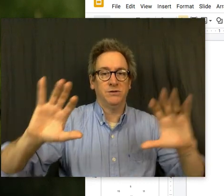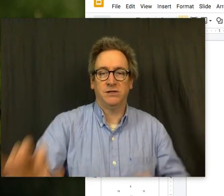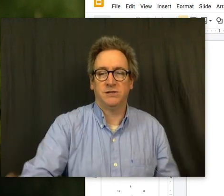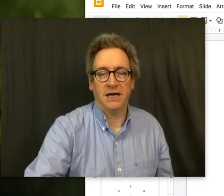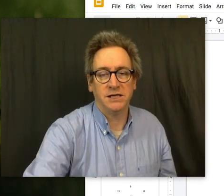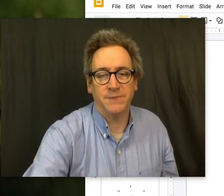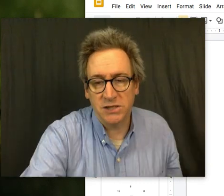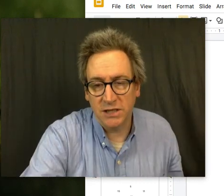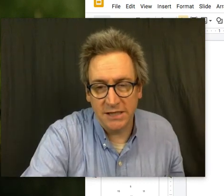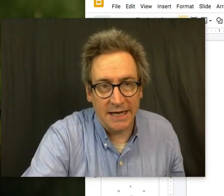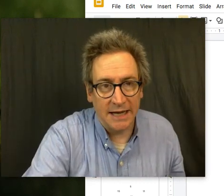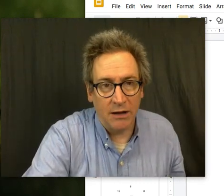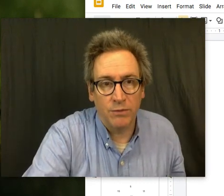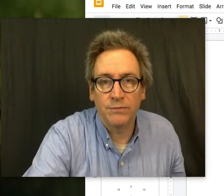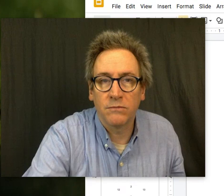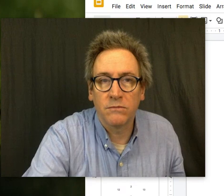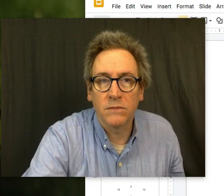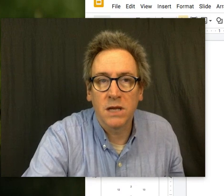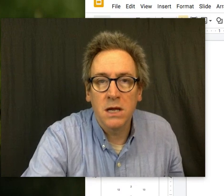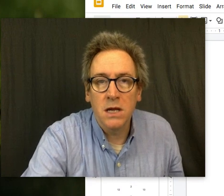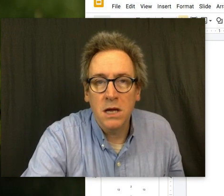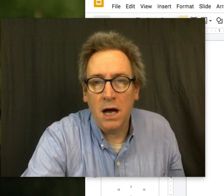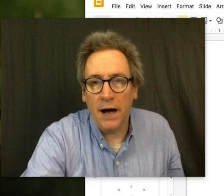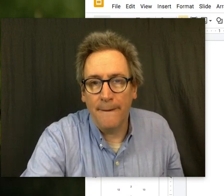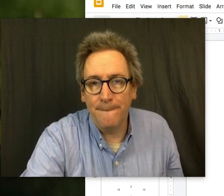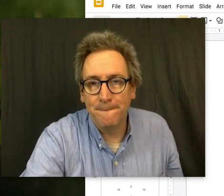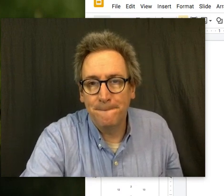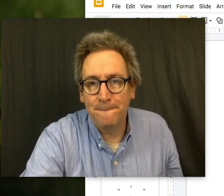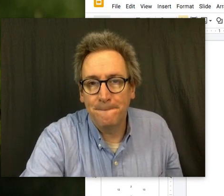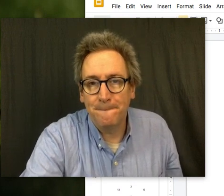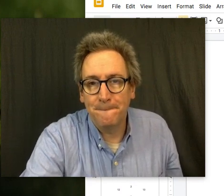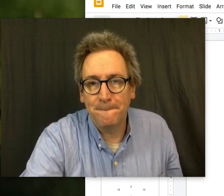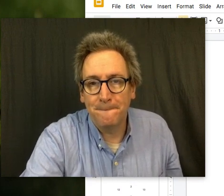get used to signing space is a help.